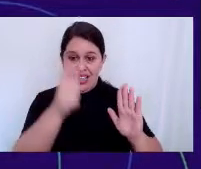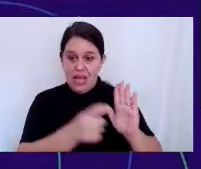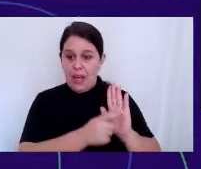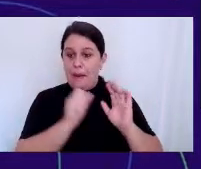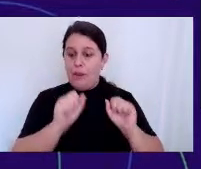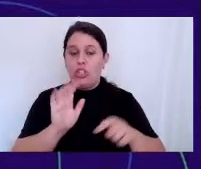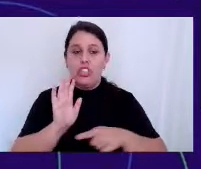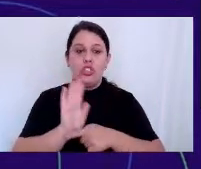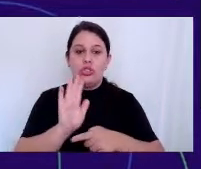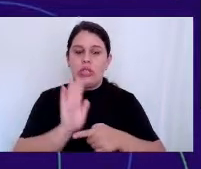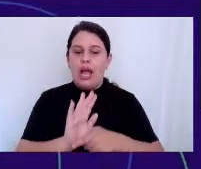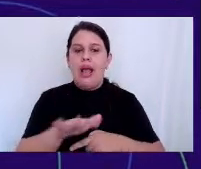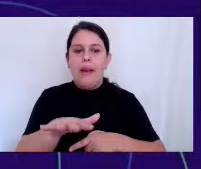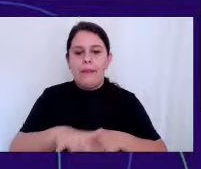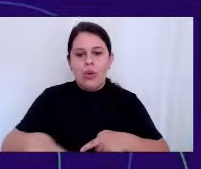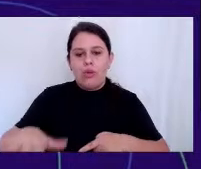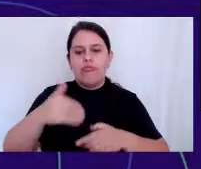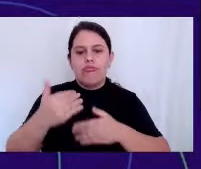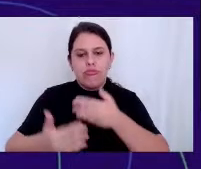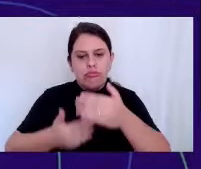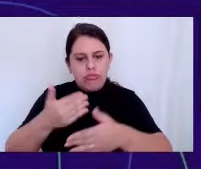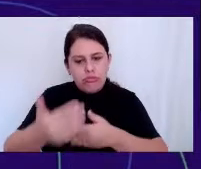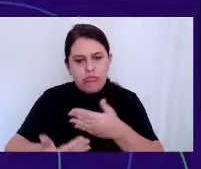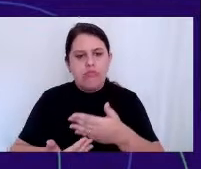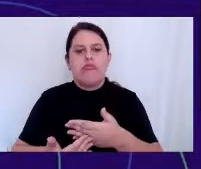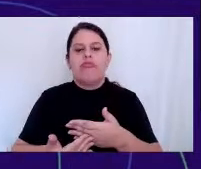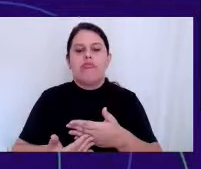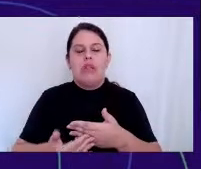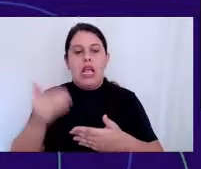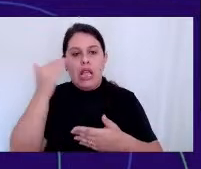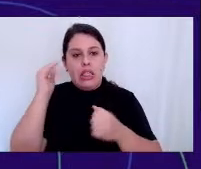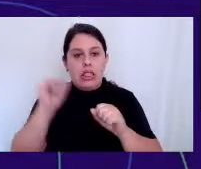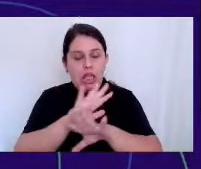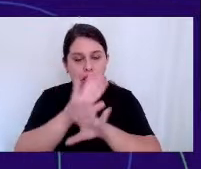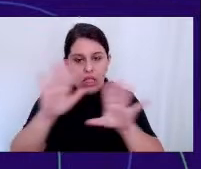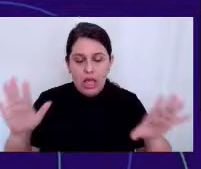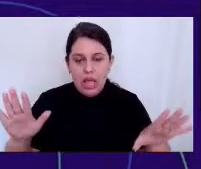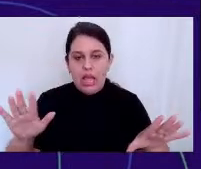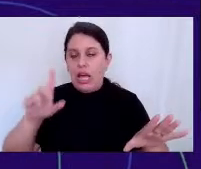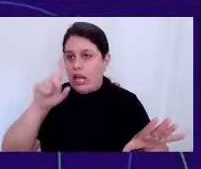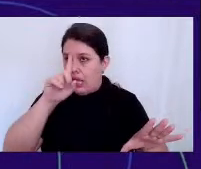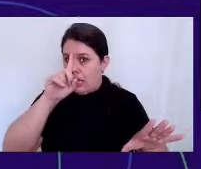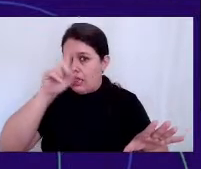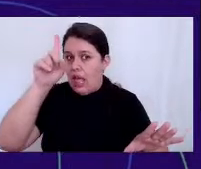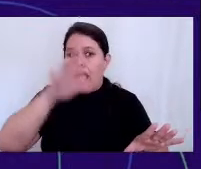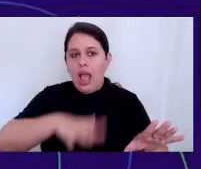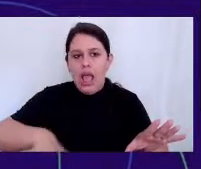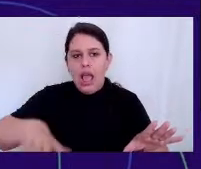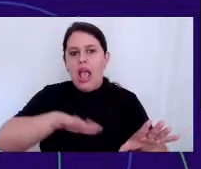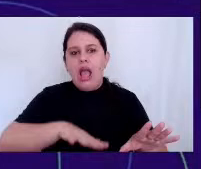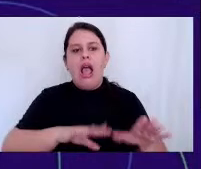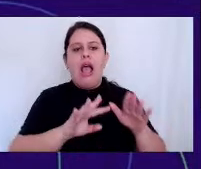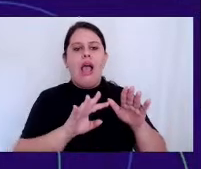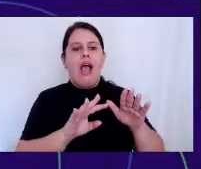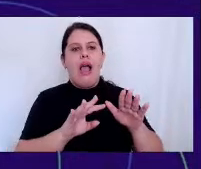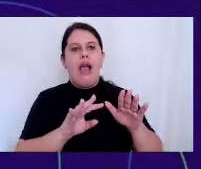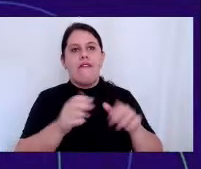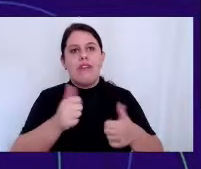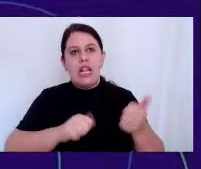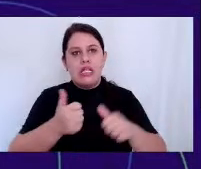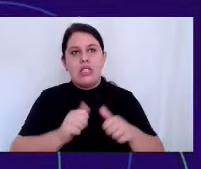understanding, for ideas, for formative or summative evaluations, even supporting our students outside of the